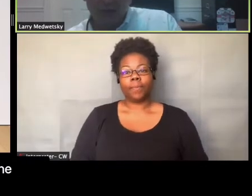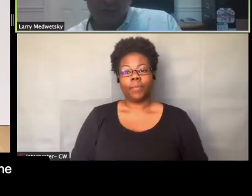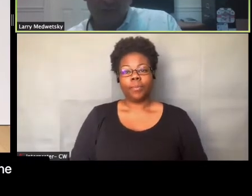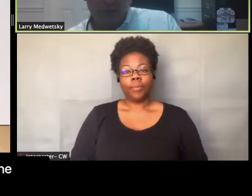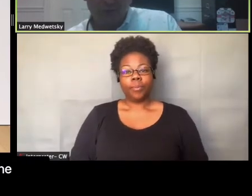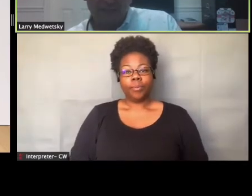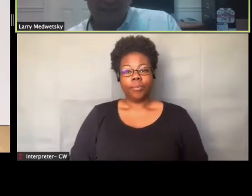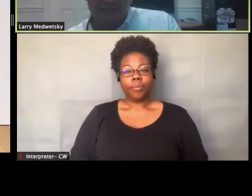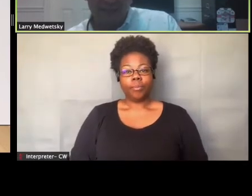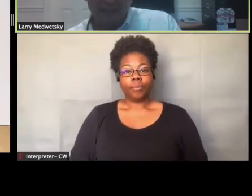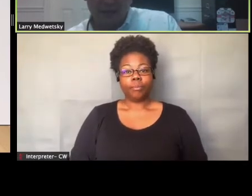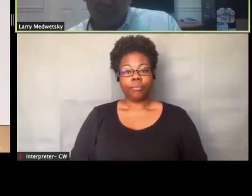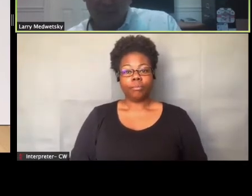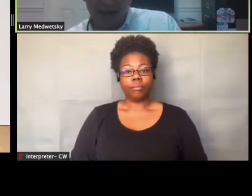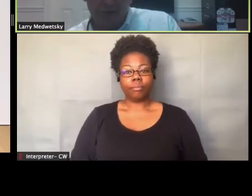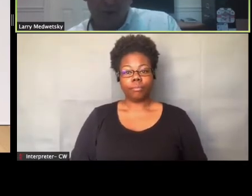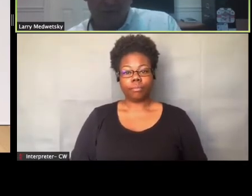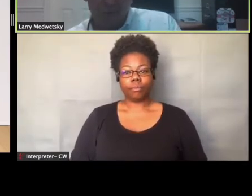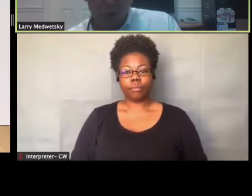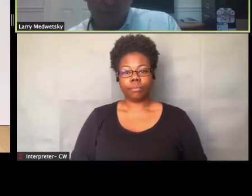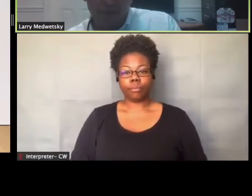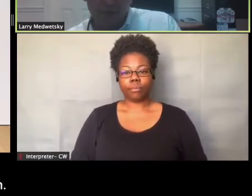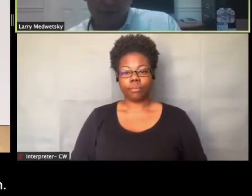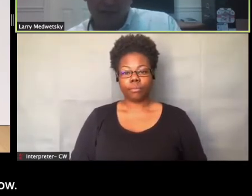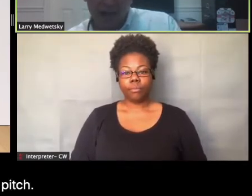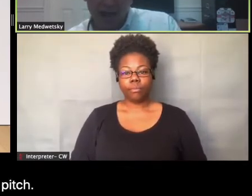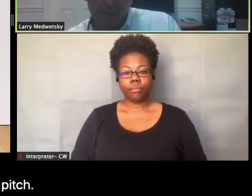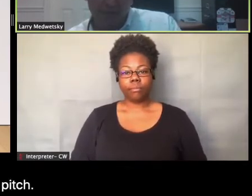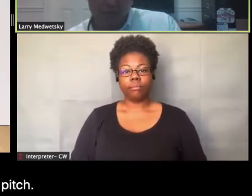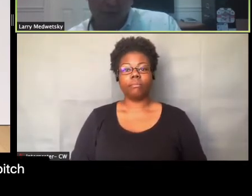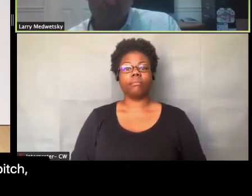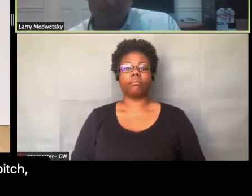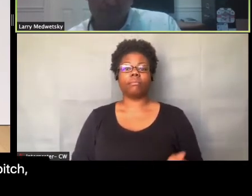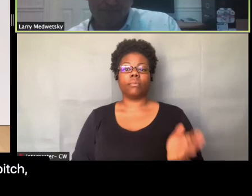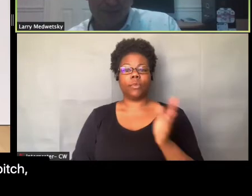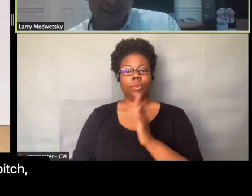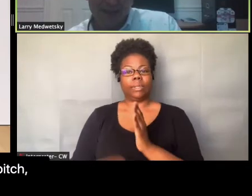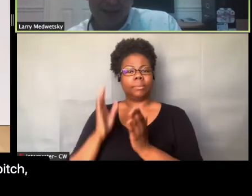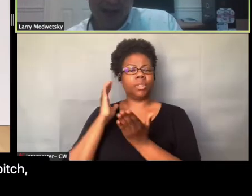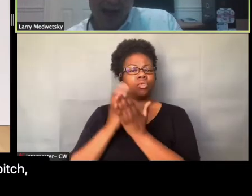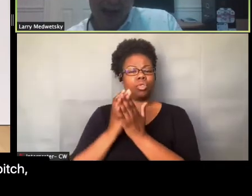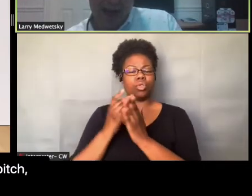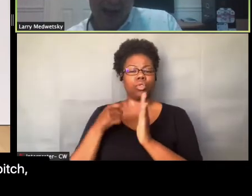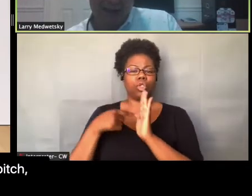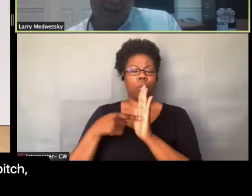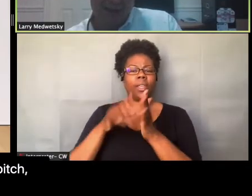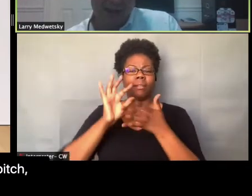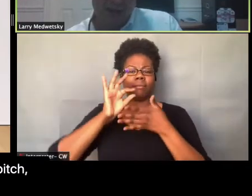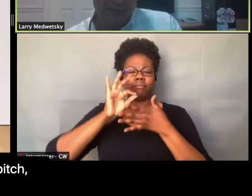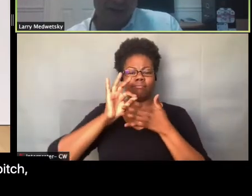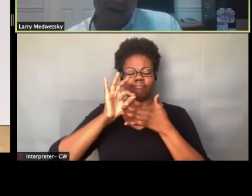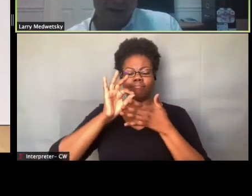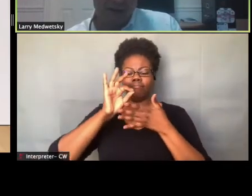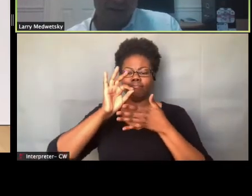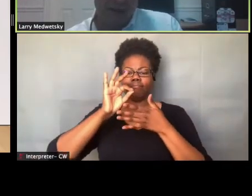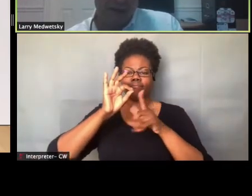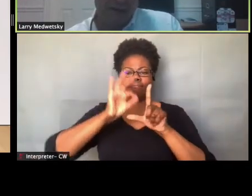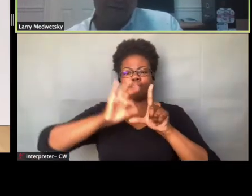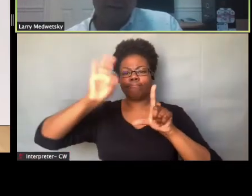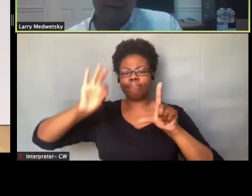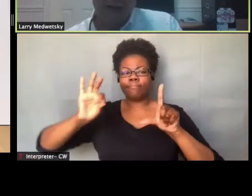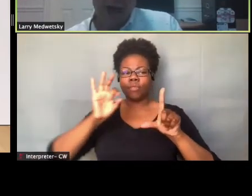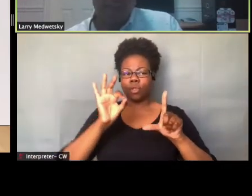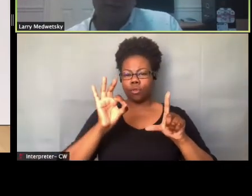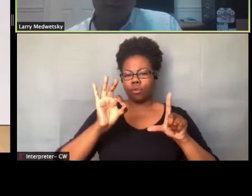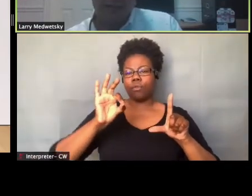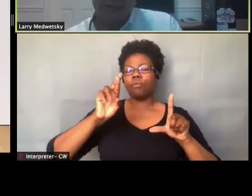it shows frequency, like on a piano, go from low pitch to high pitch. And here it's called